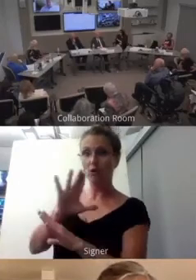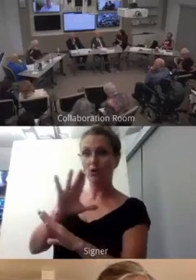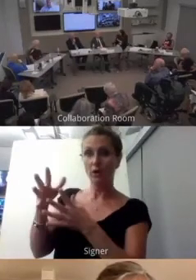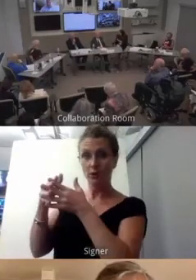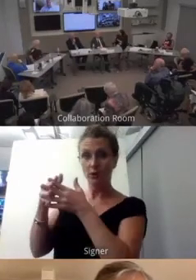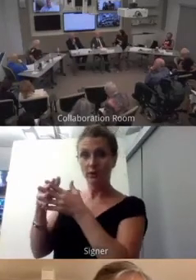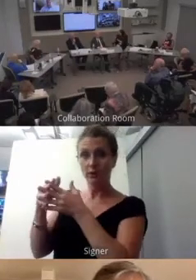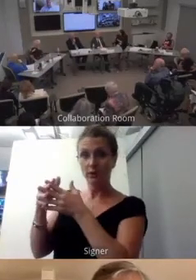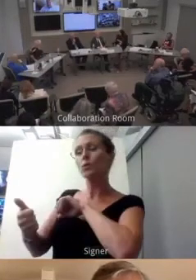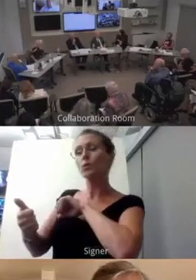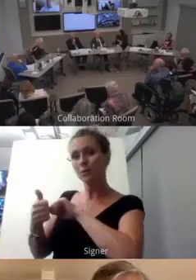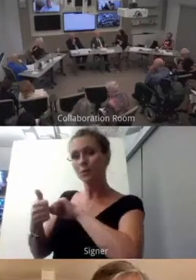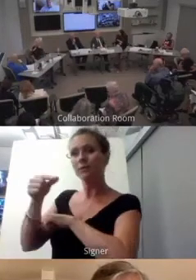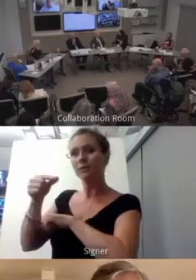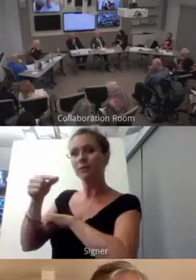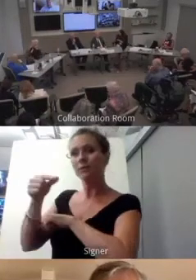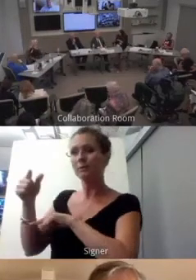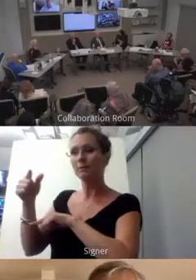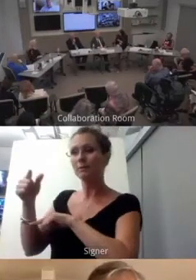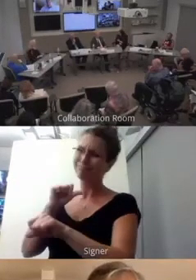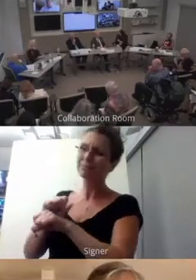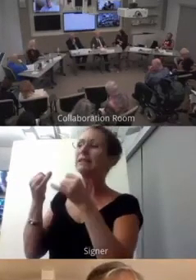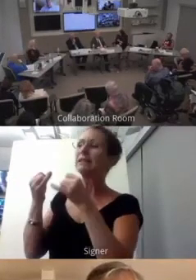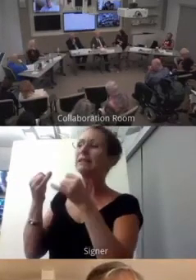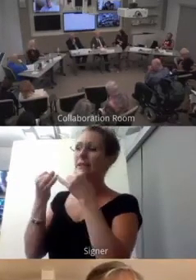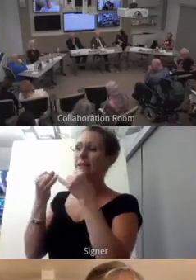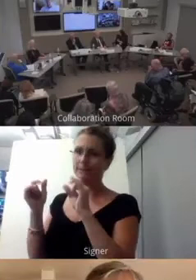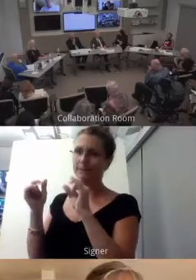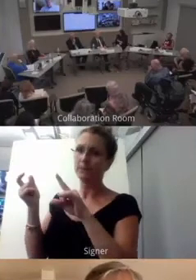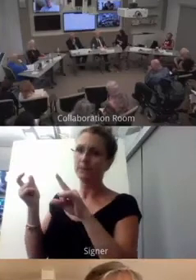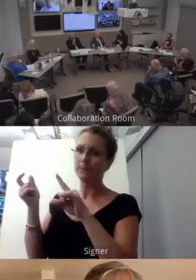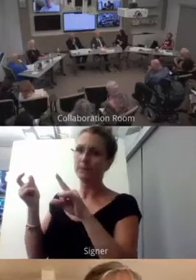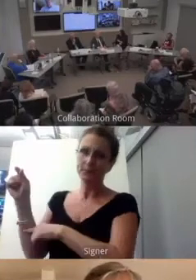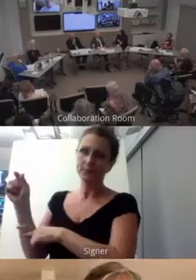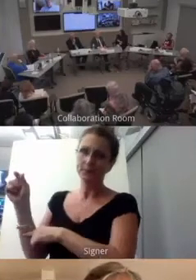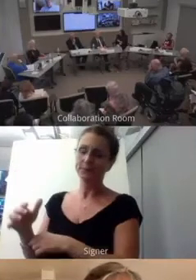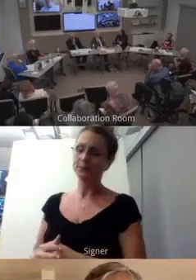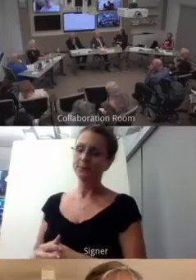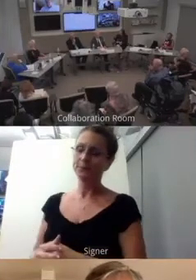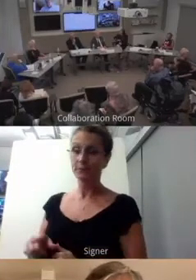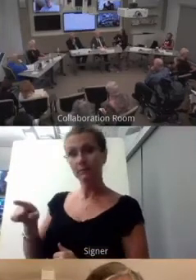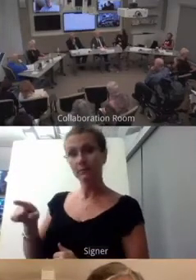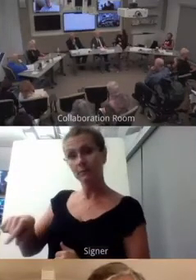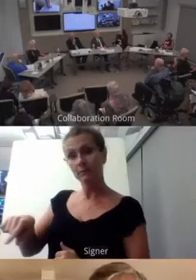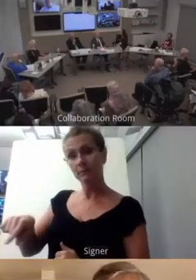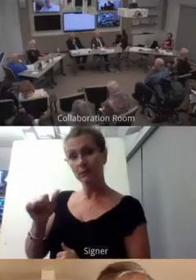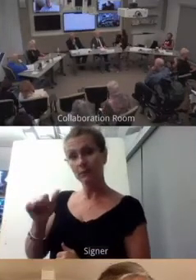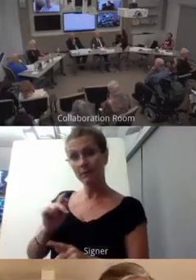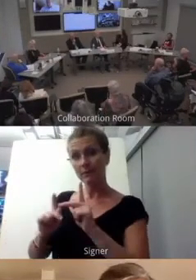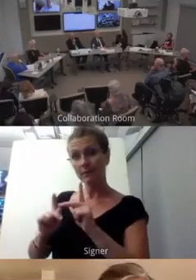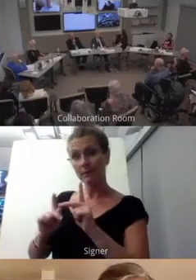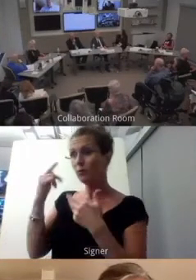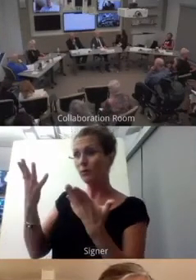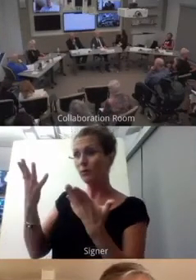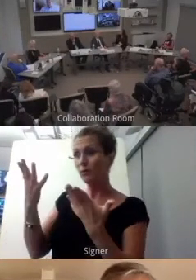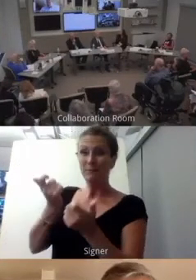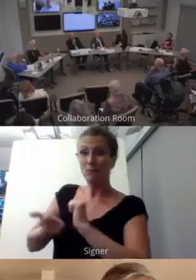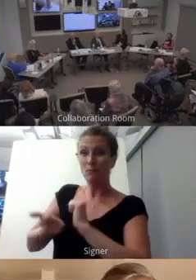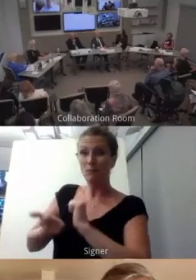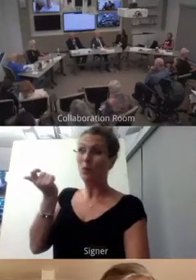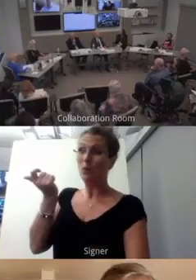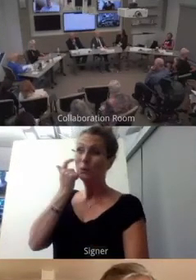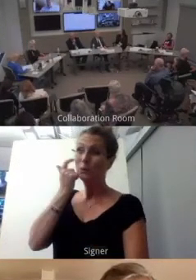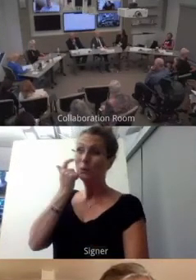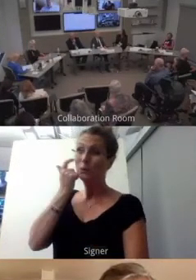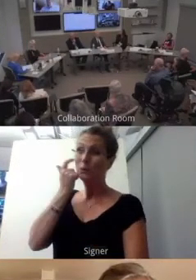and they provide really up-to-date information on how to comply, what the law means to entities in